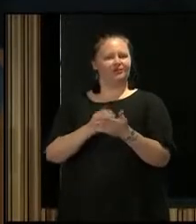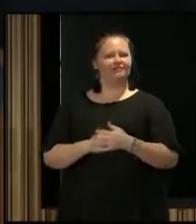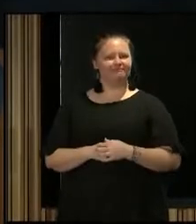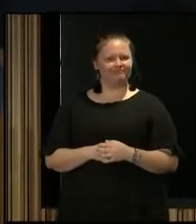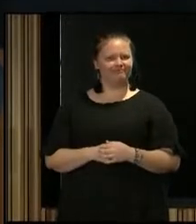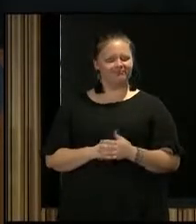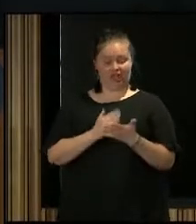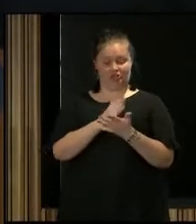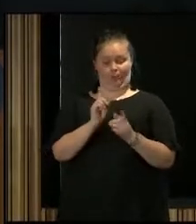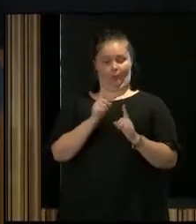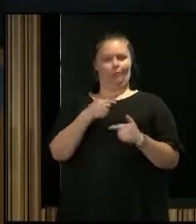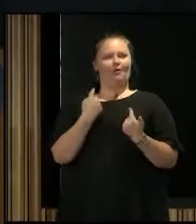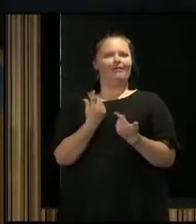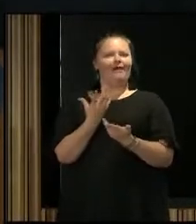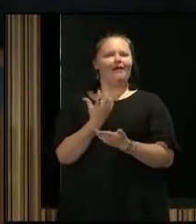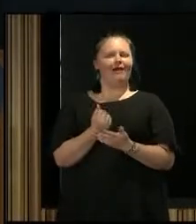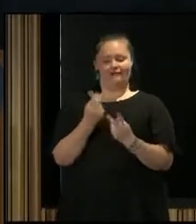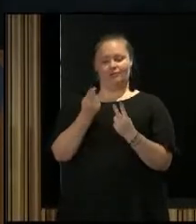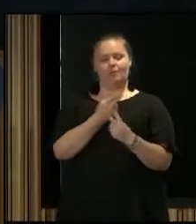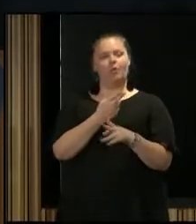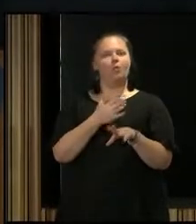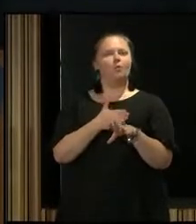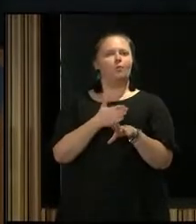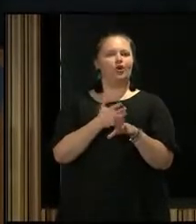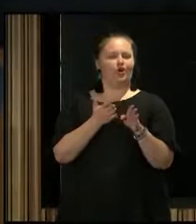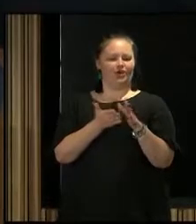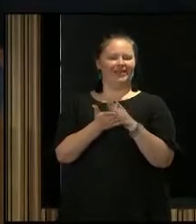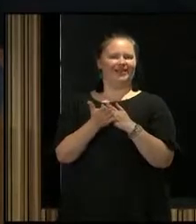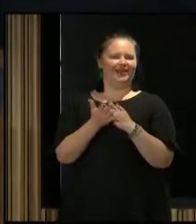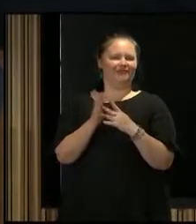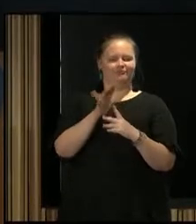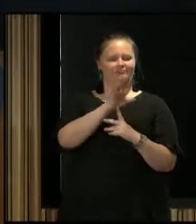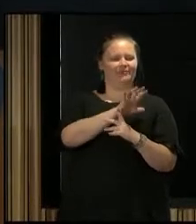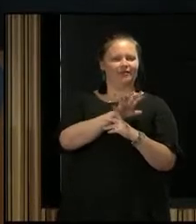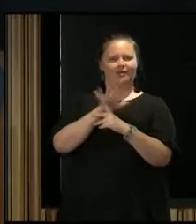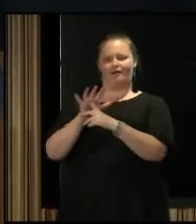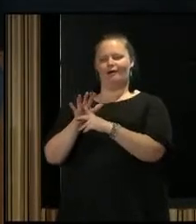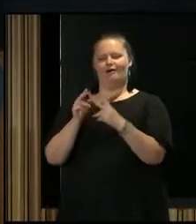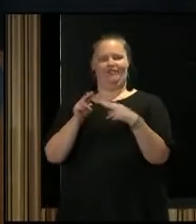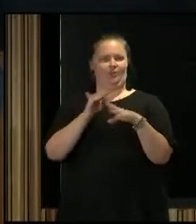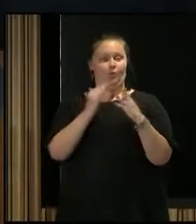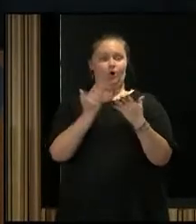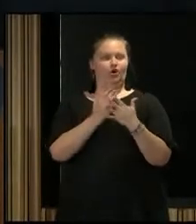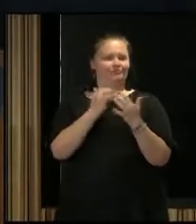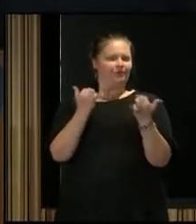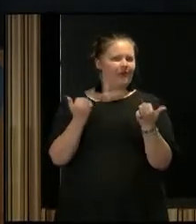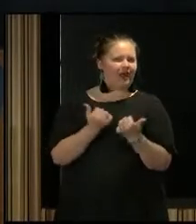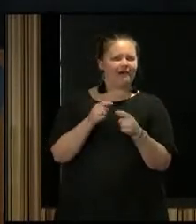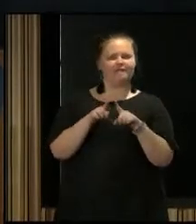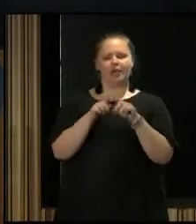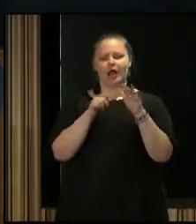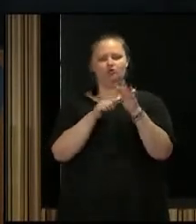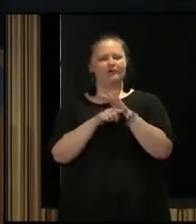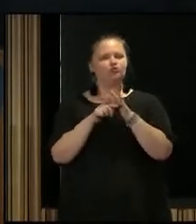sharing what we have. So, you know, they both work in areas of the world that there is not enough sharing going on, like